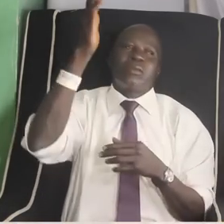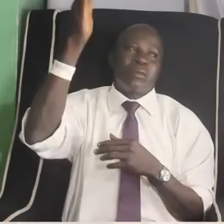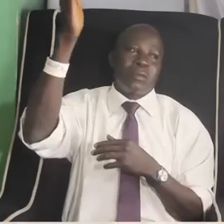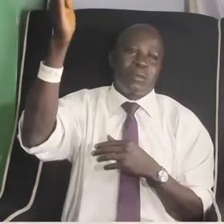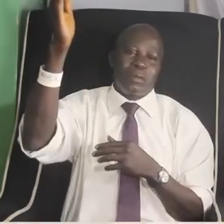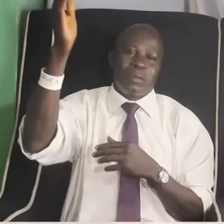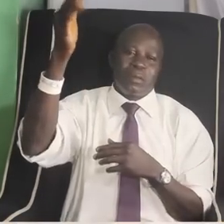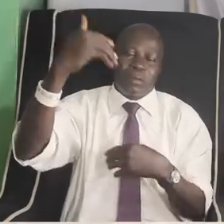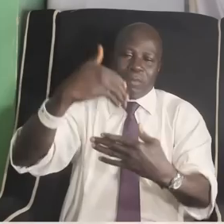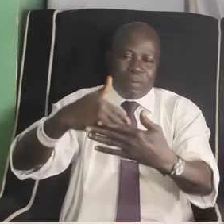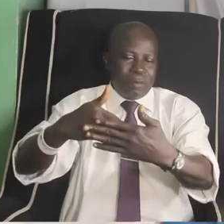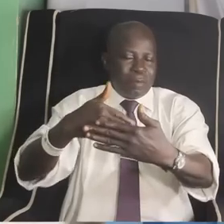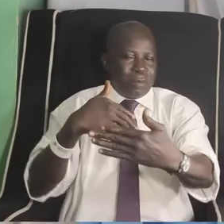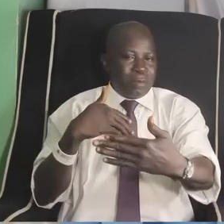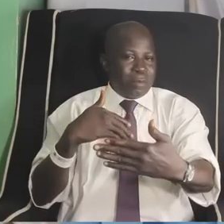Wa